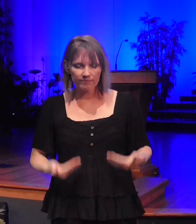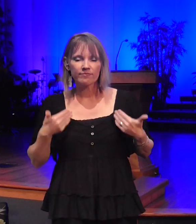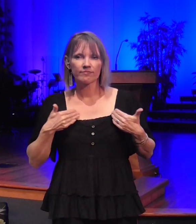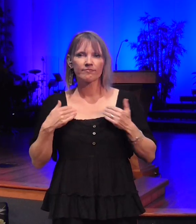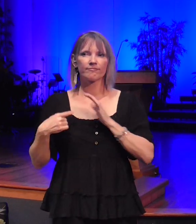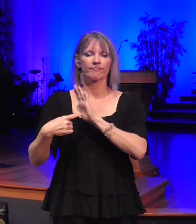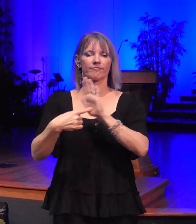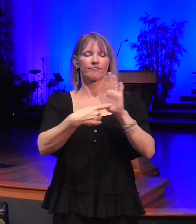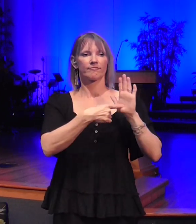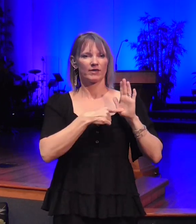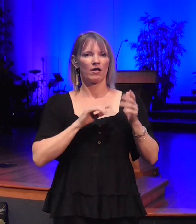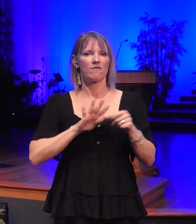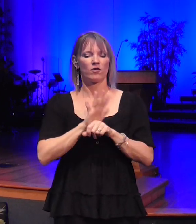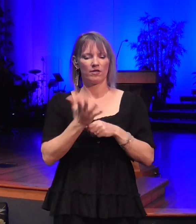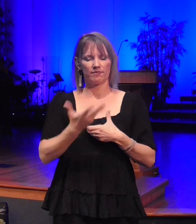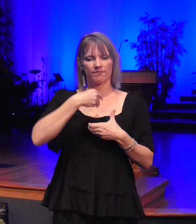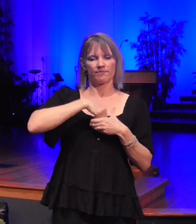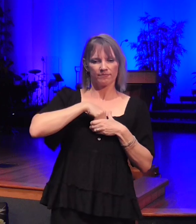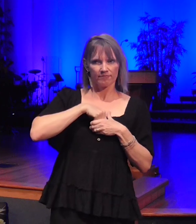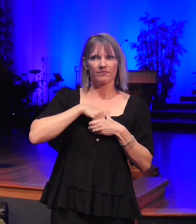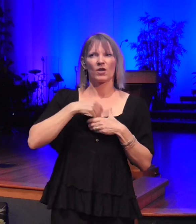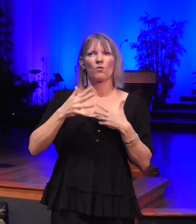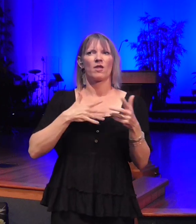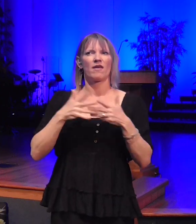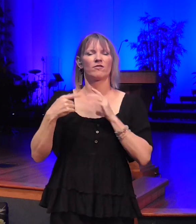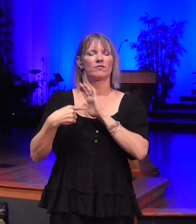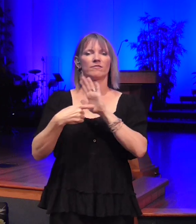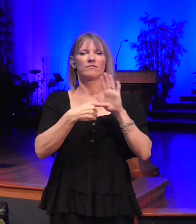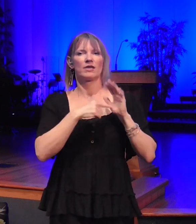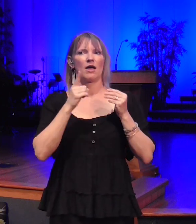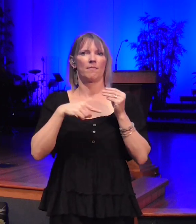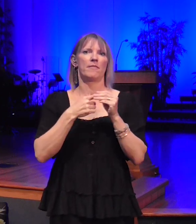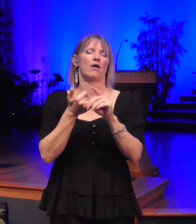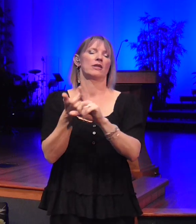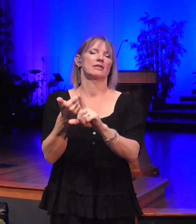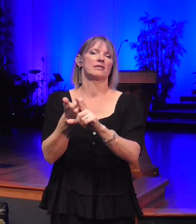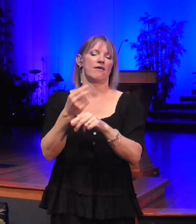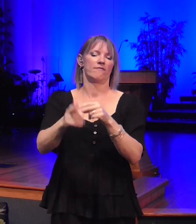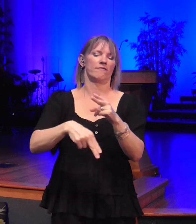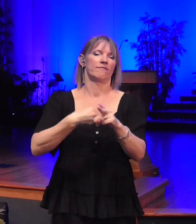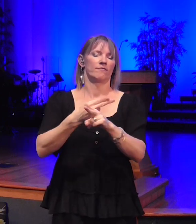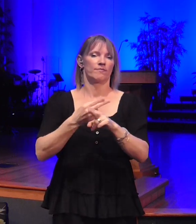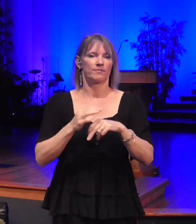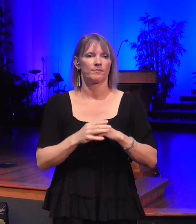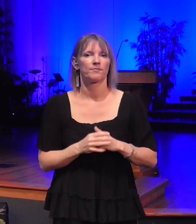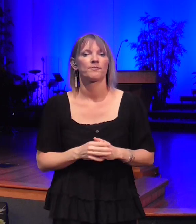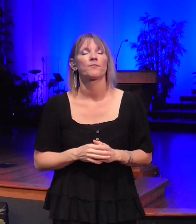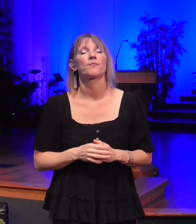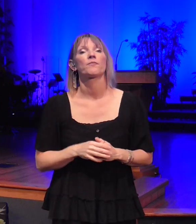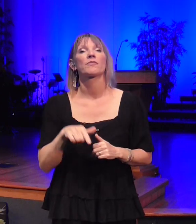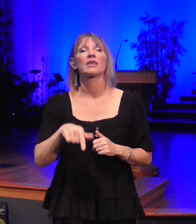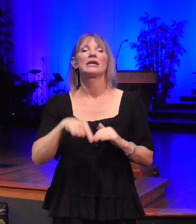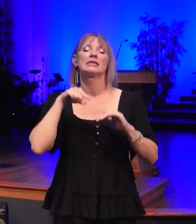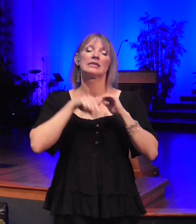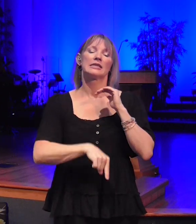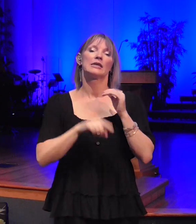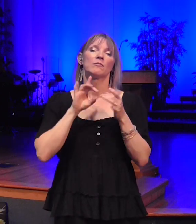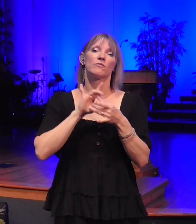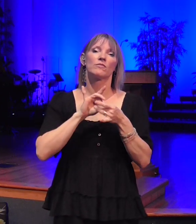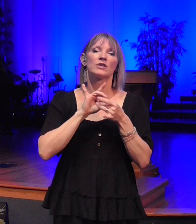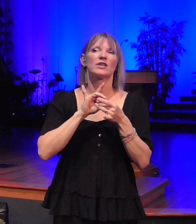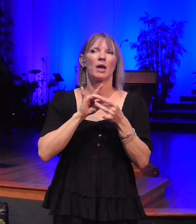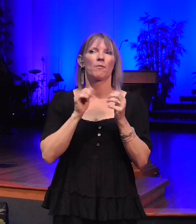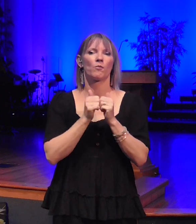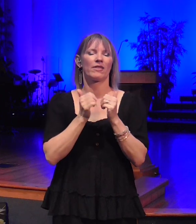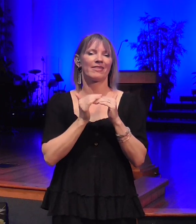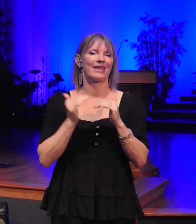embrace whatever it may reveal to us about itself. In this deepest relationship, our relationship with the infinite